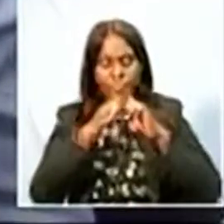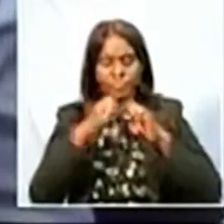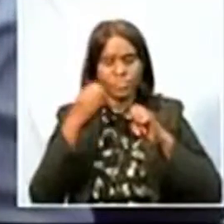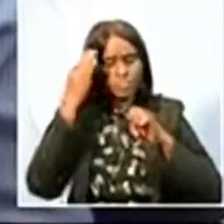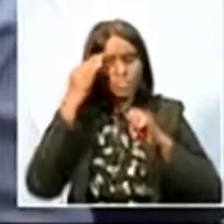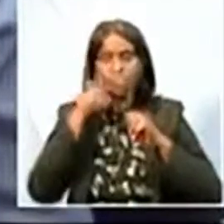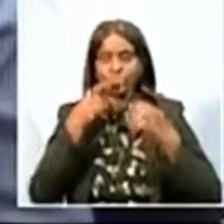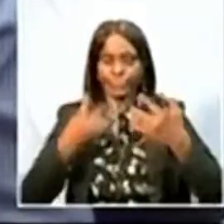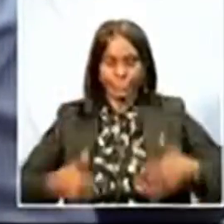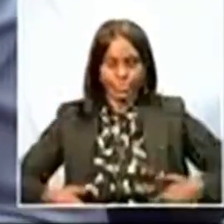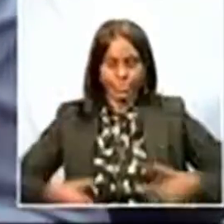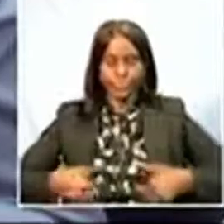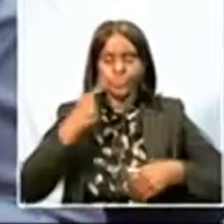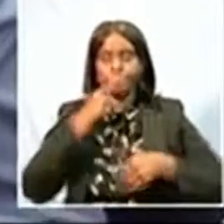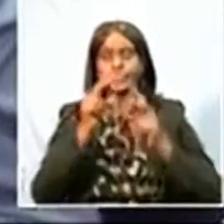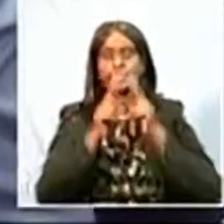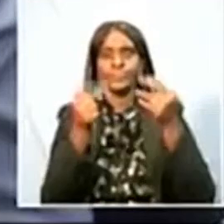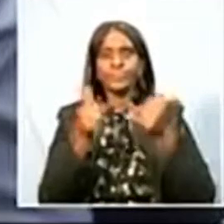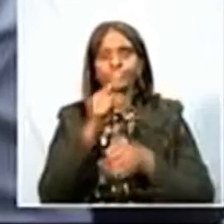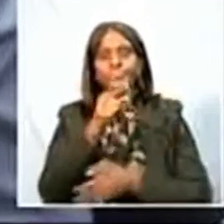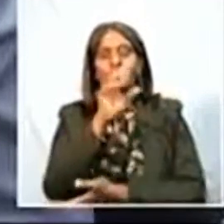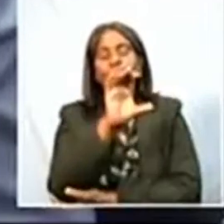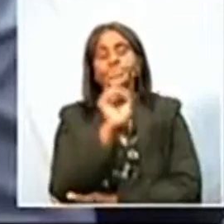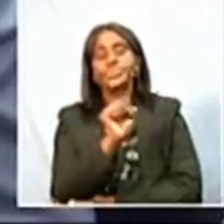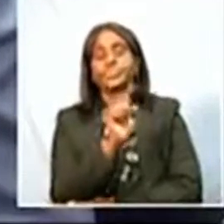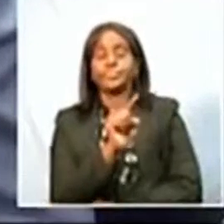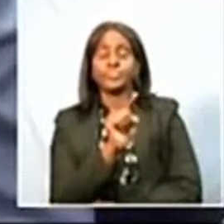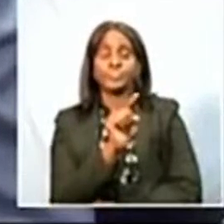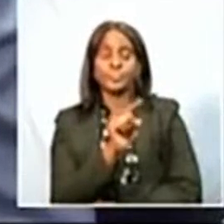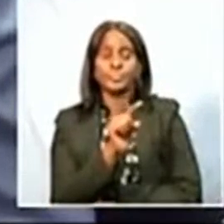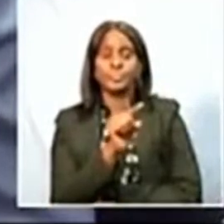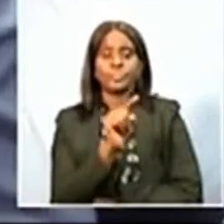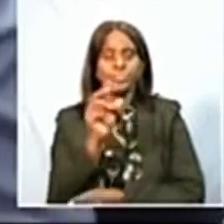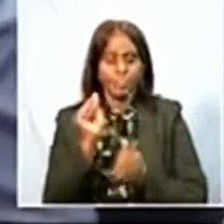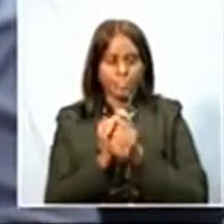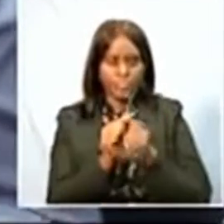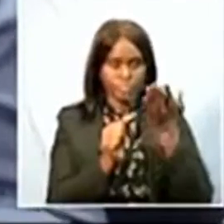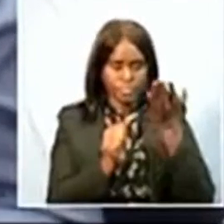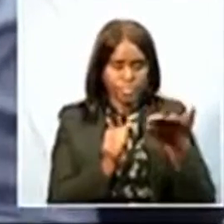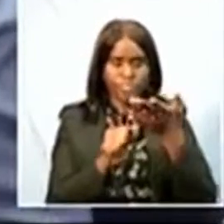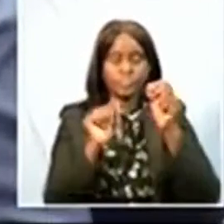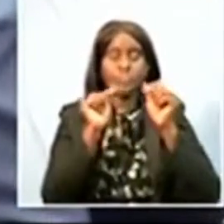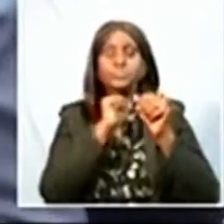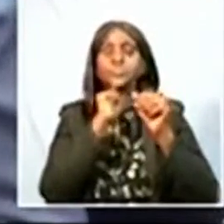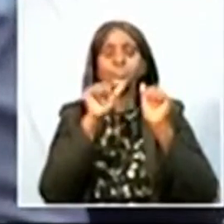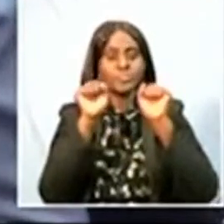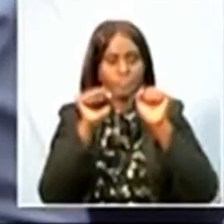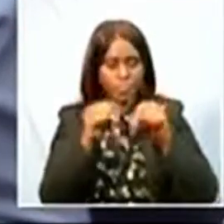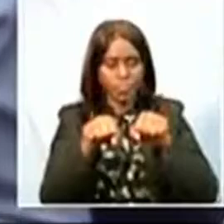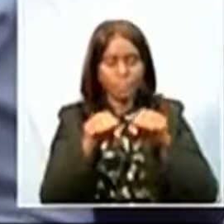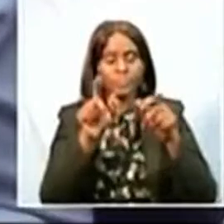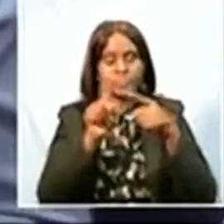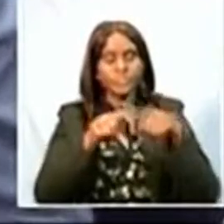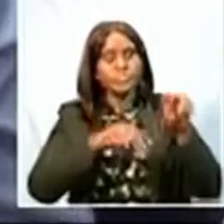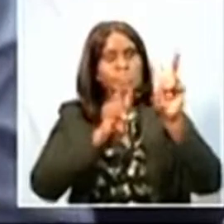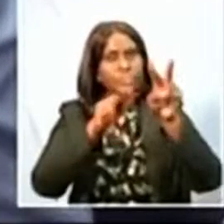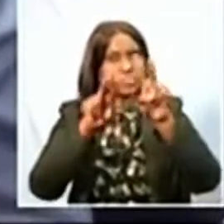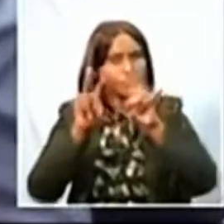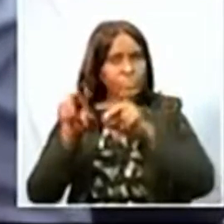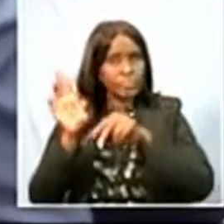is. So, CS, with this inability to